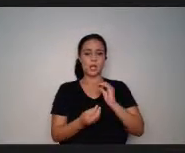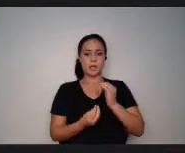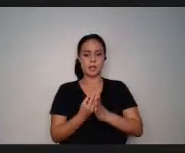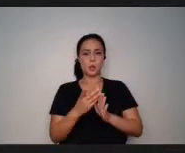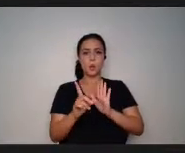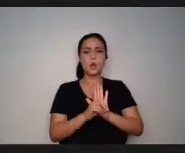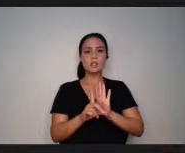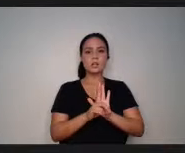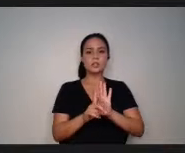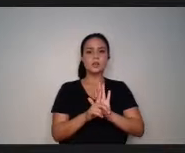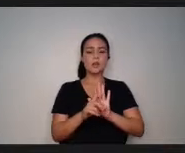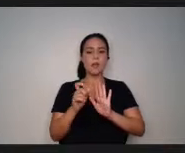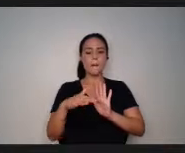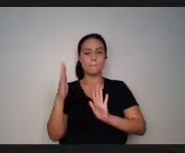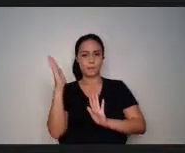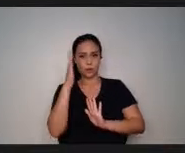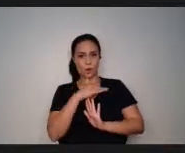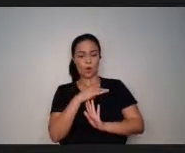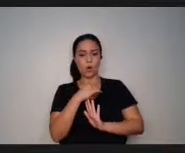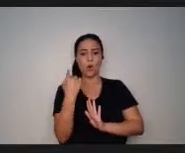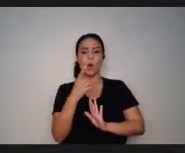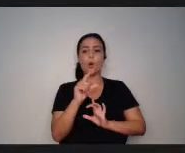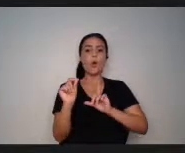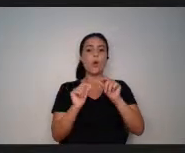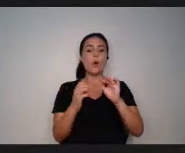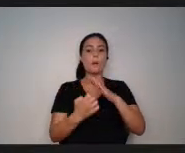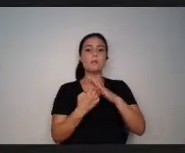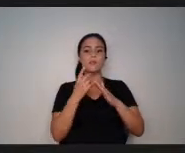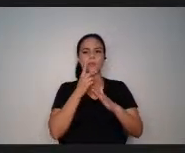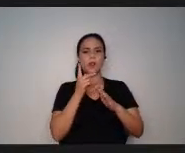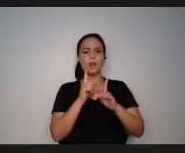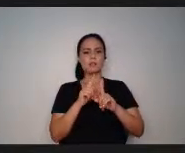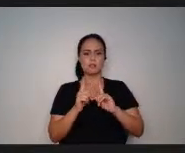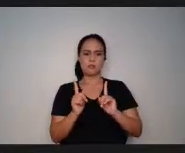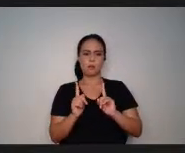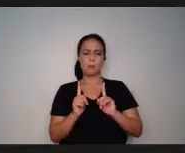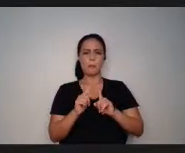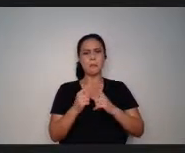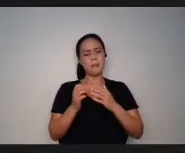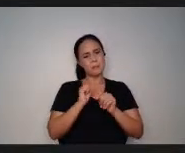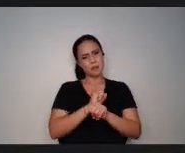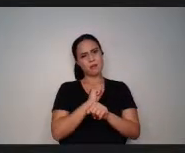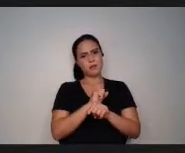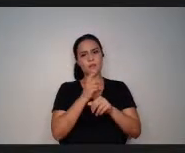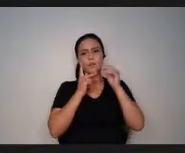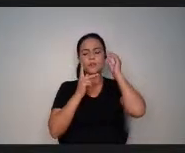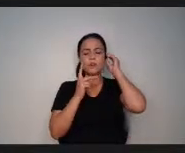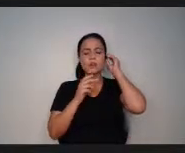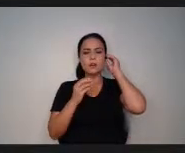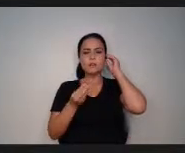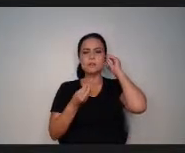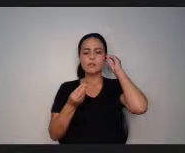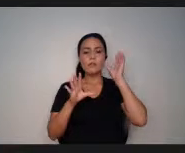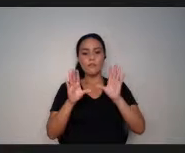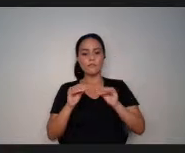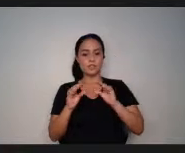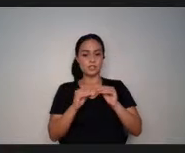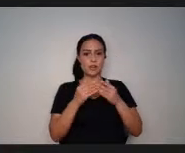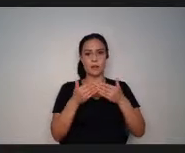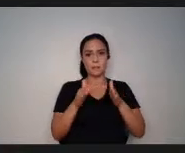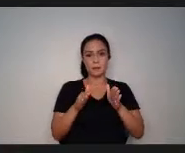And especially if I create legislations that are worse, the companies will say, wait a minute, then I